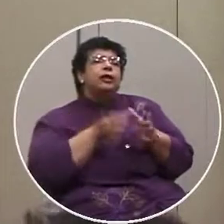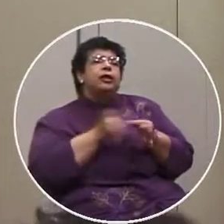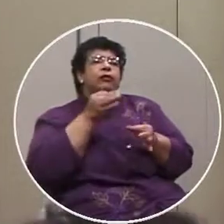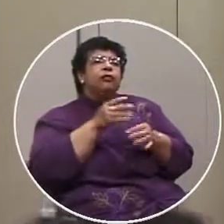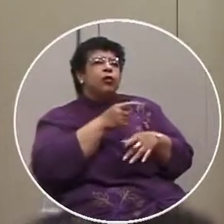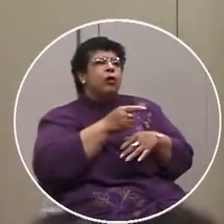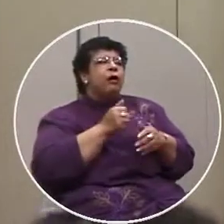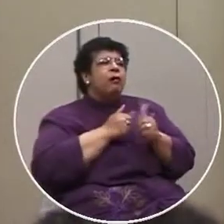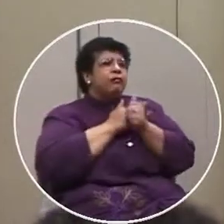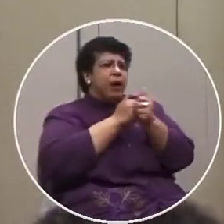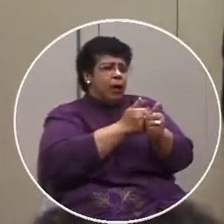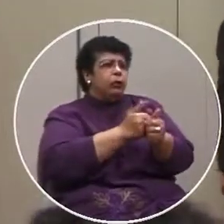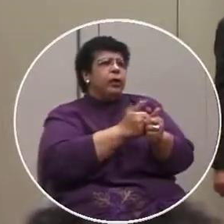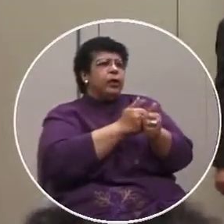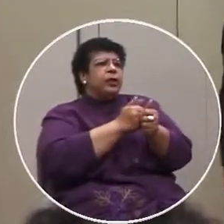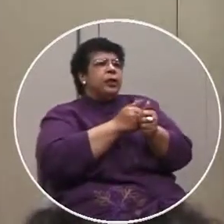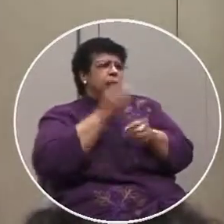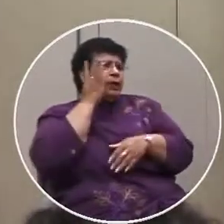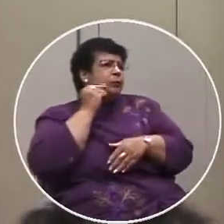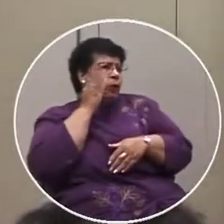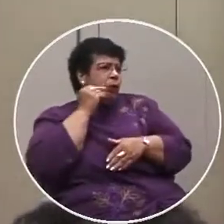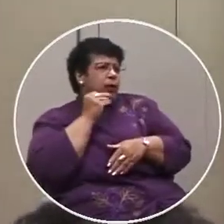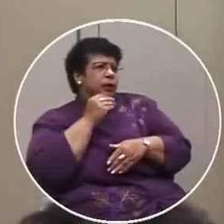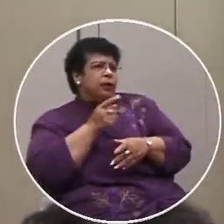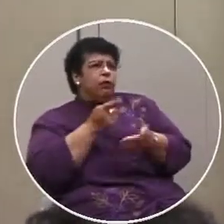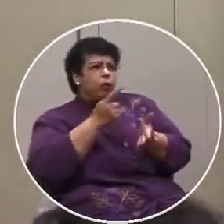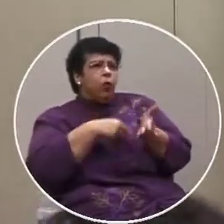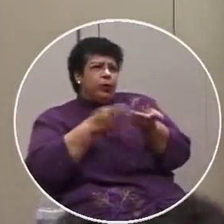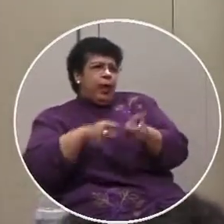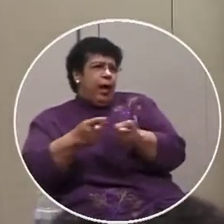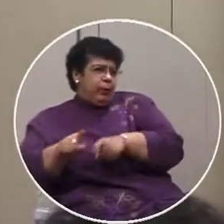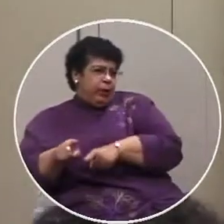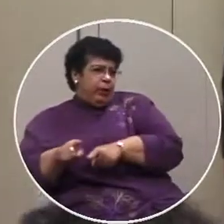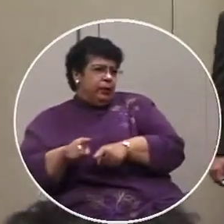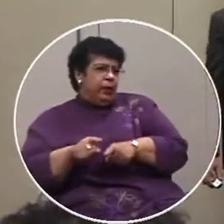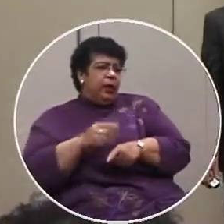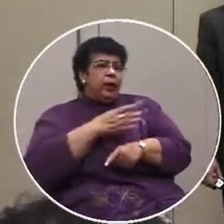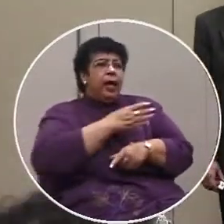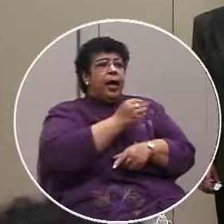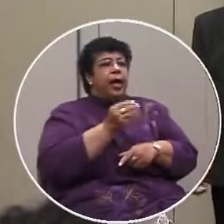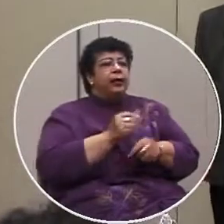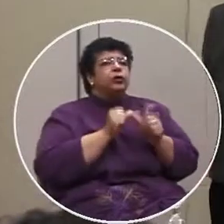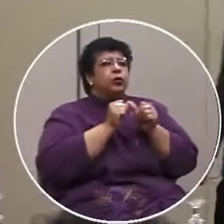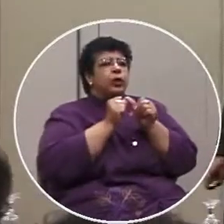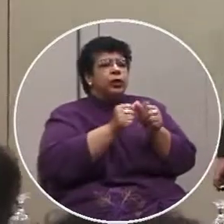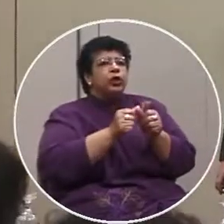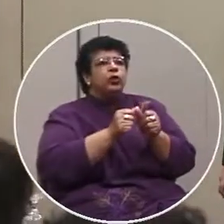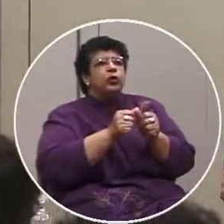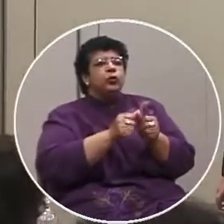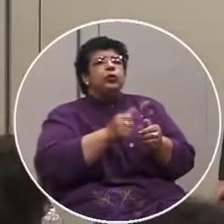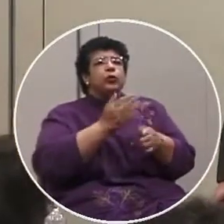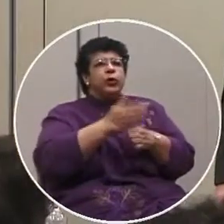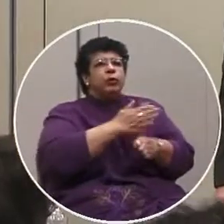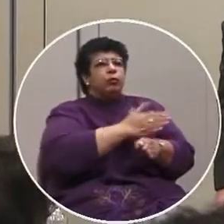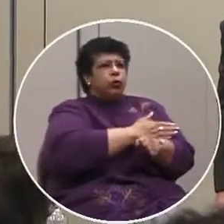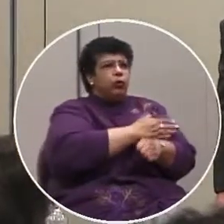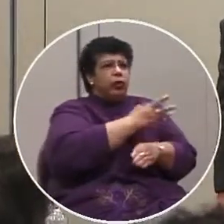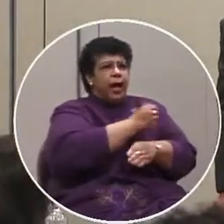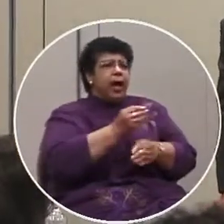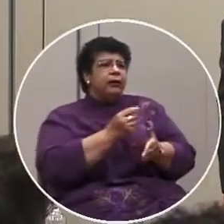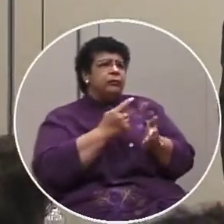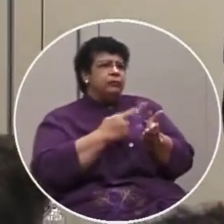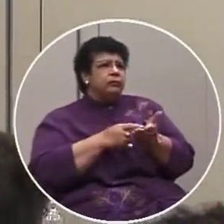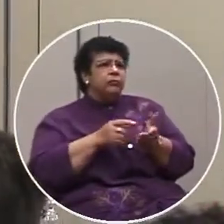you see in terms of the behavior. And we need to focus on changeable events. Continuous improvement and collaboration make a difference.